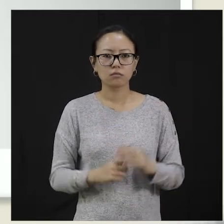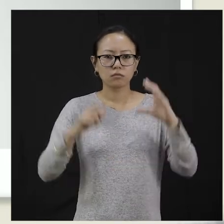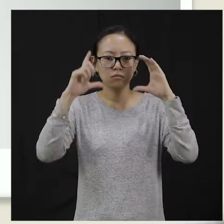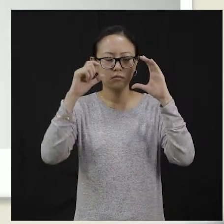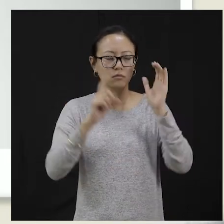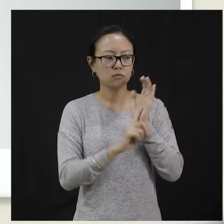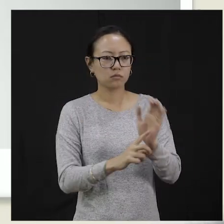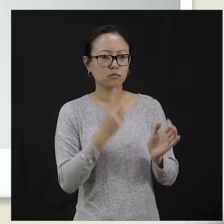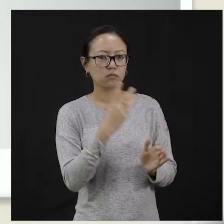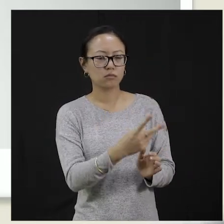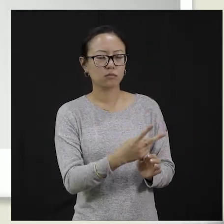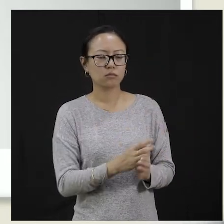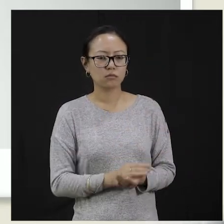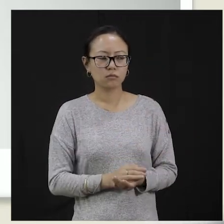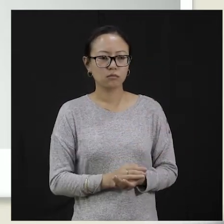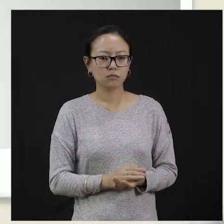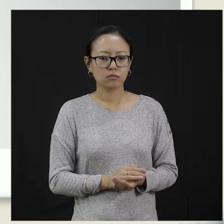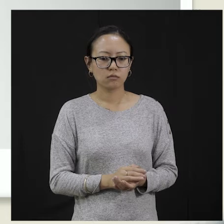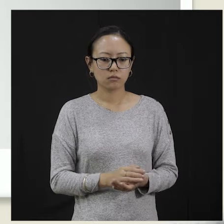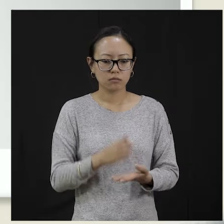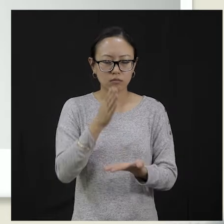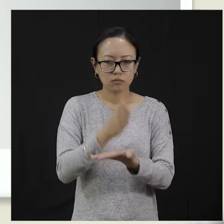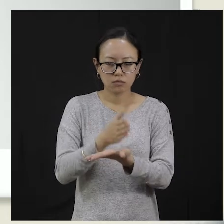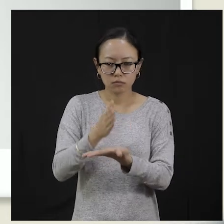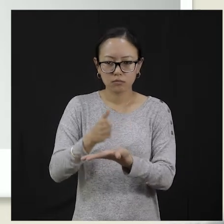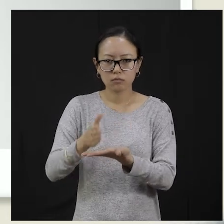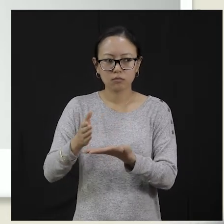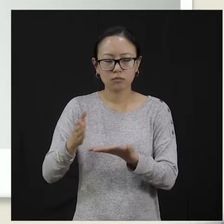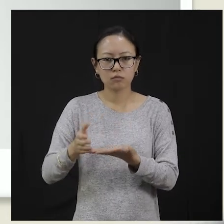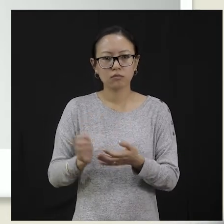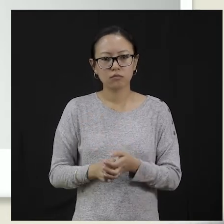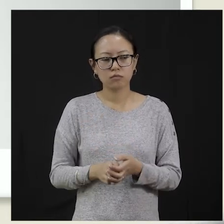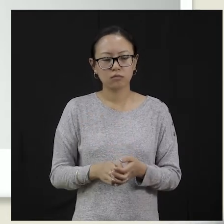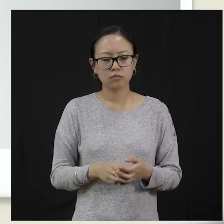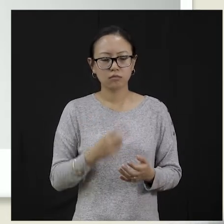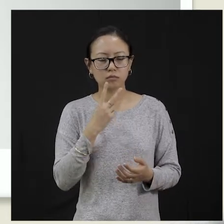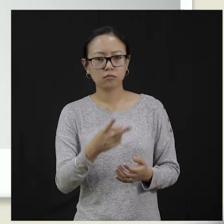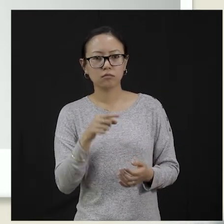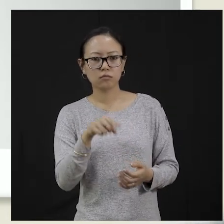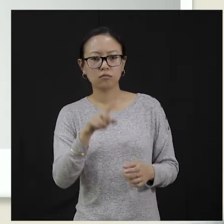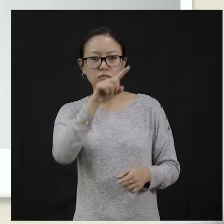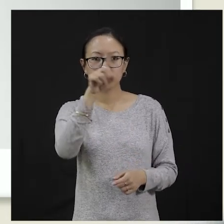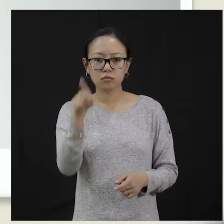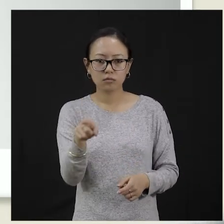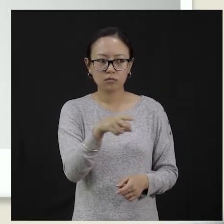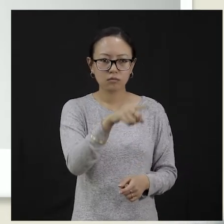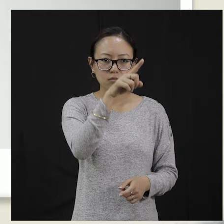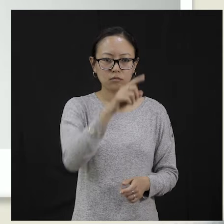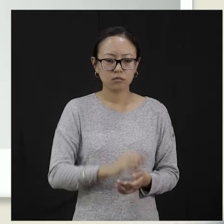piece of bread, right? It is bread. Bread is in which shape? Square shape. Yes, then this